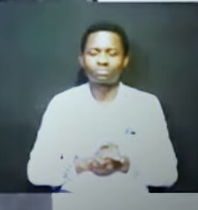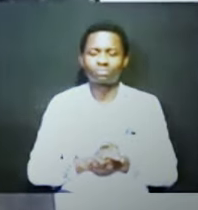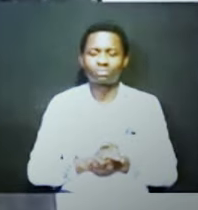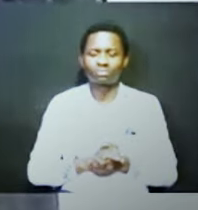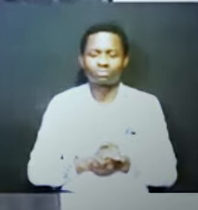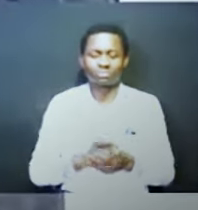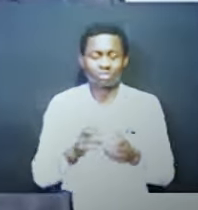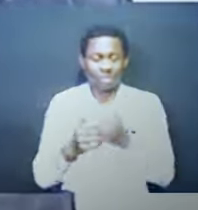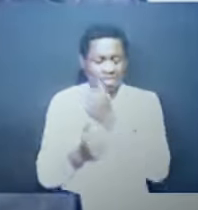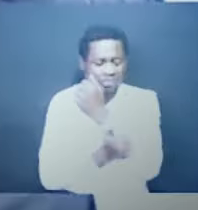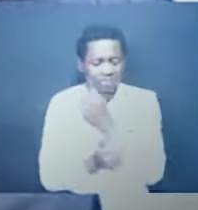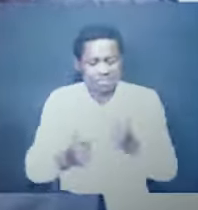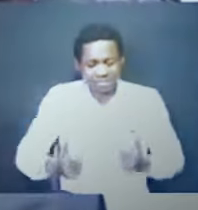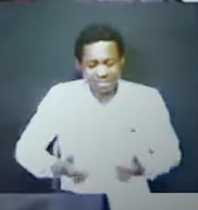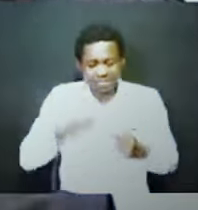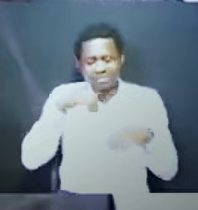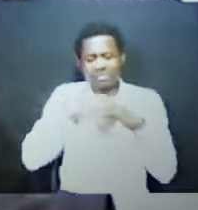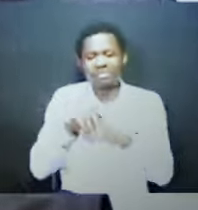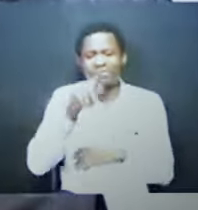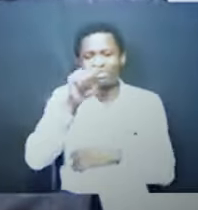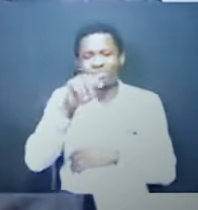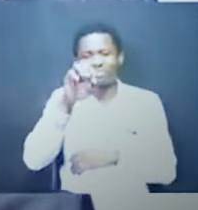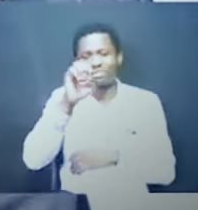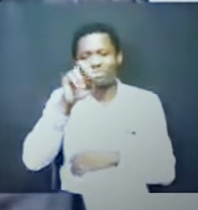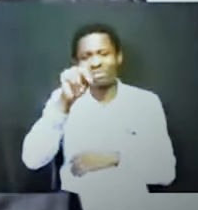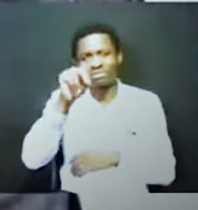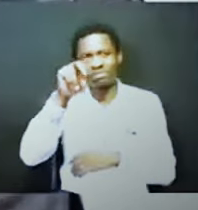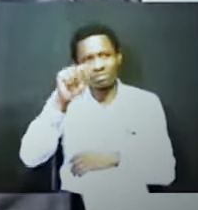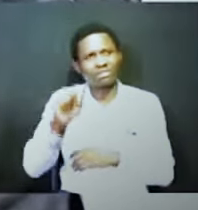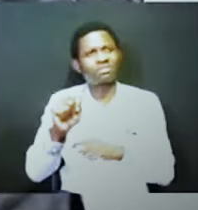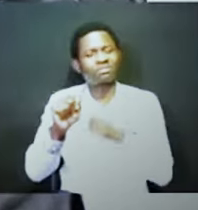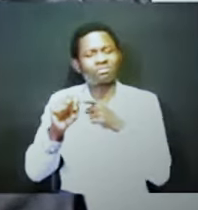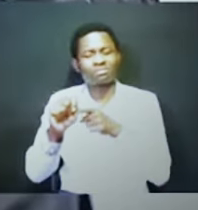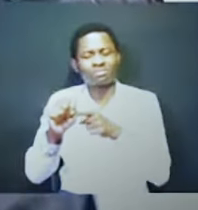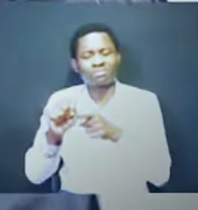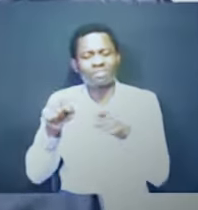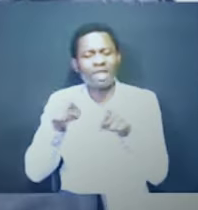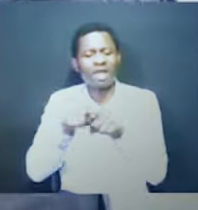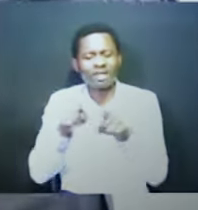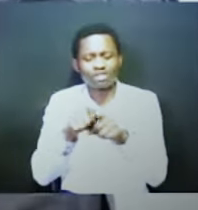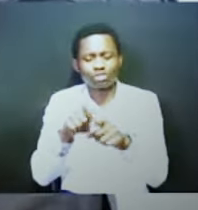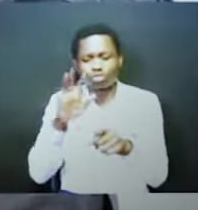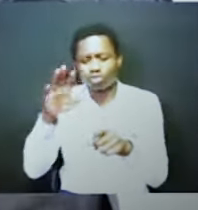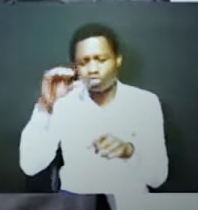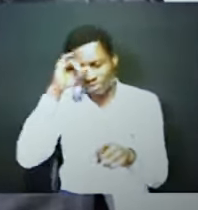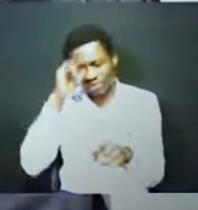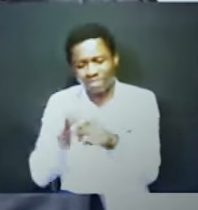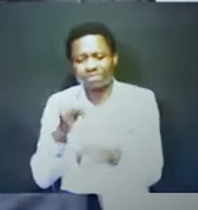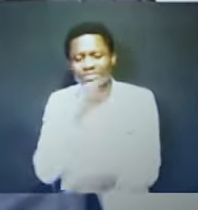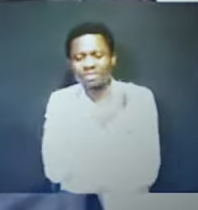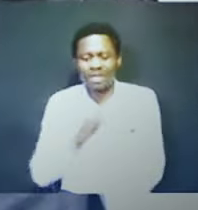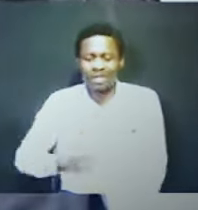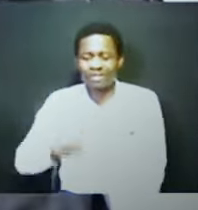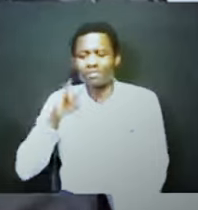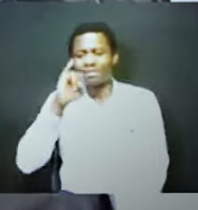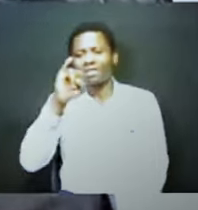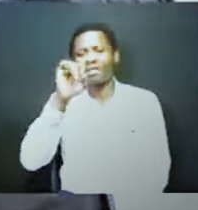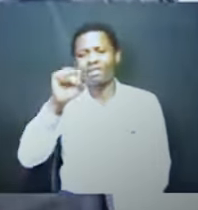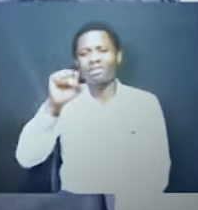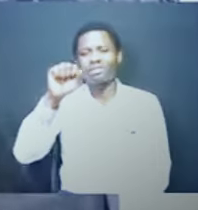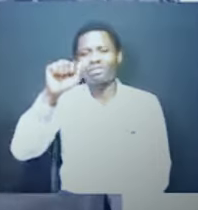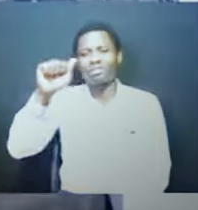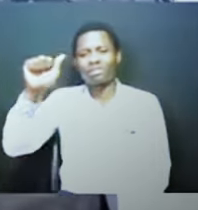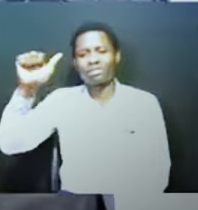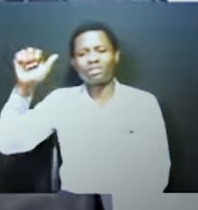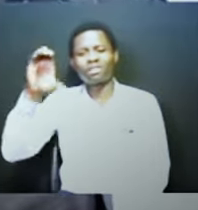in tents. Tena entumadan mu. As did Isaac and Jacob who were heirs with